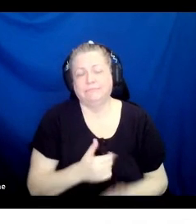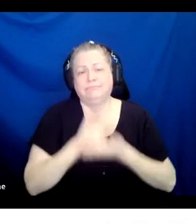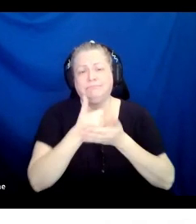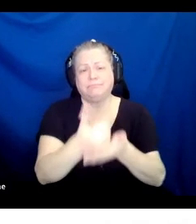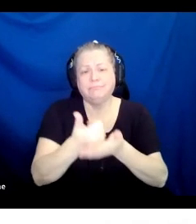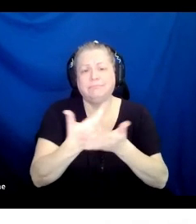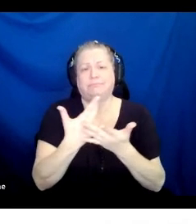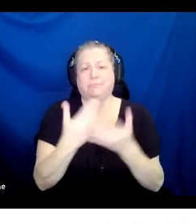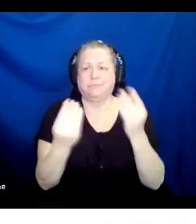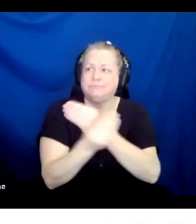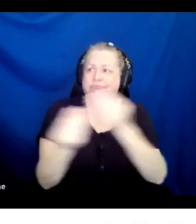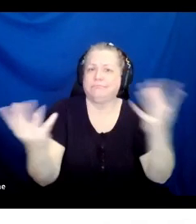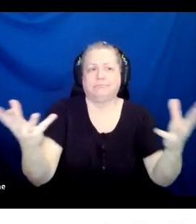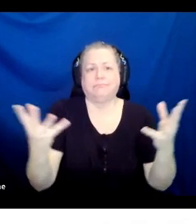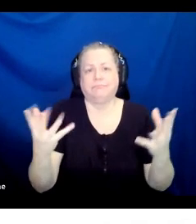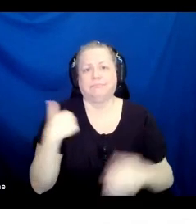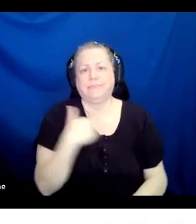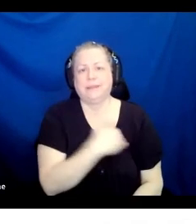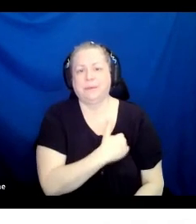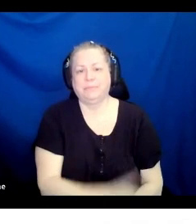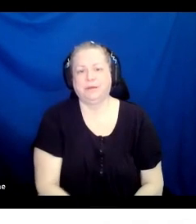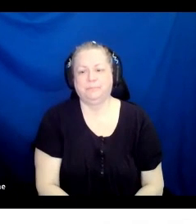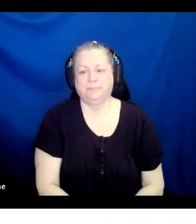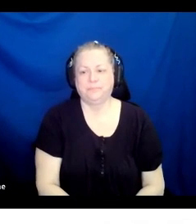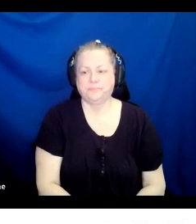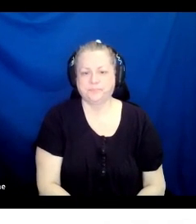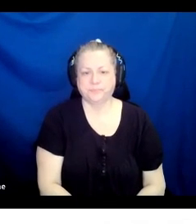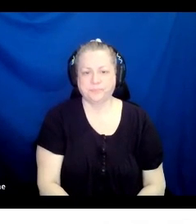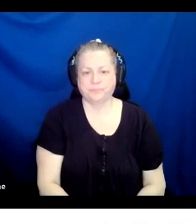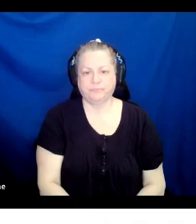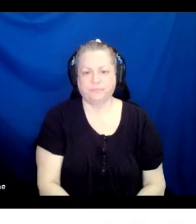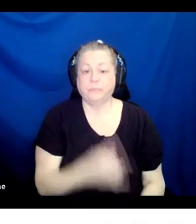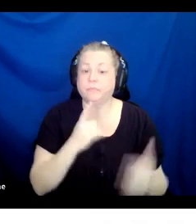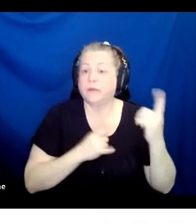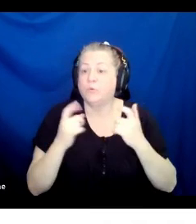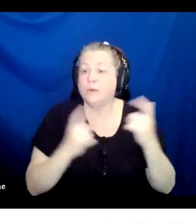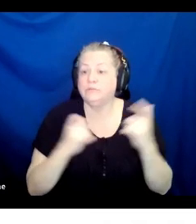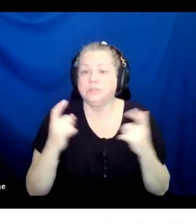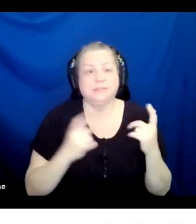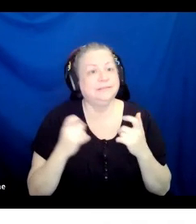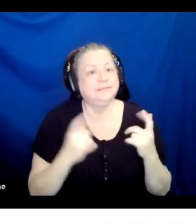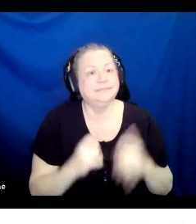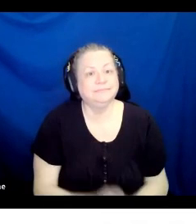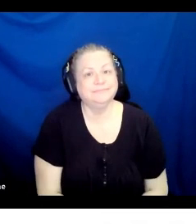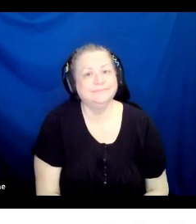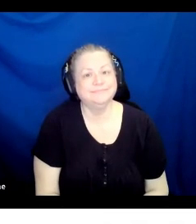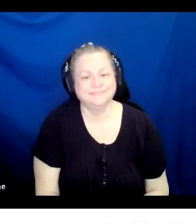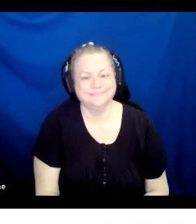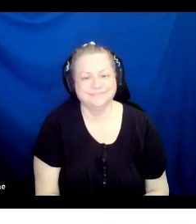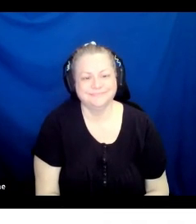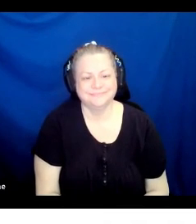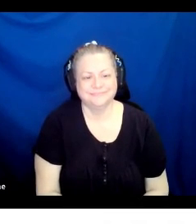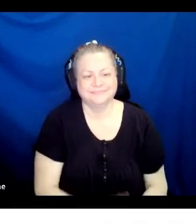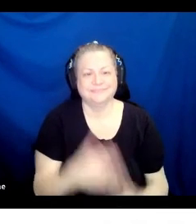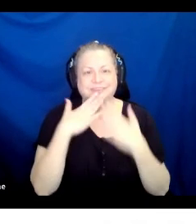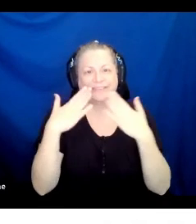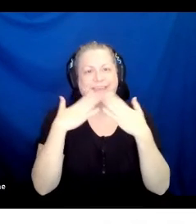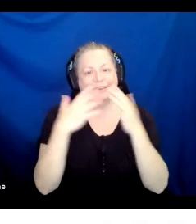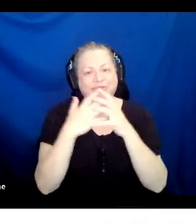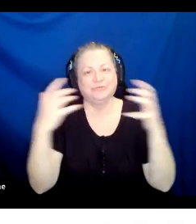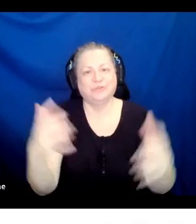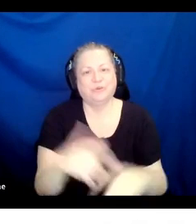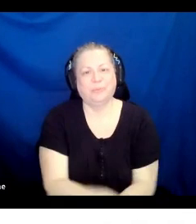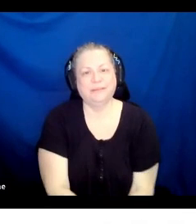to get the word out to our members. And next slide, I think we are at questions. Thank you so much.